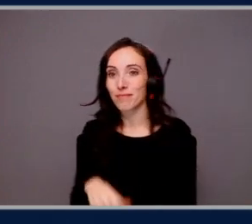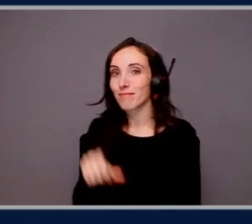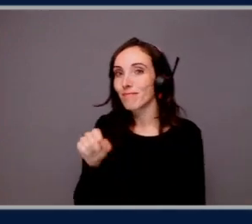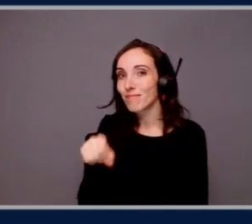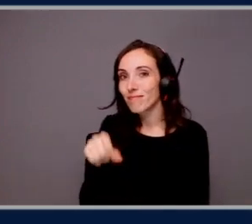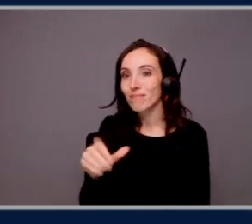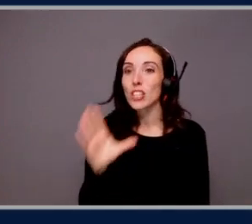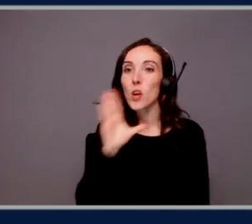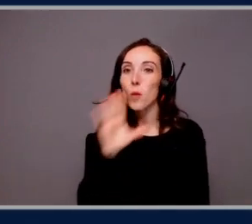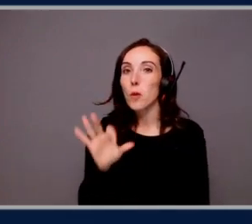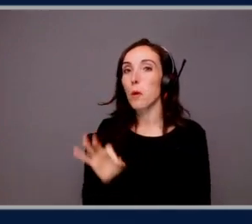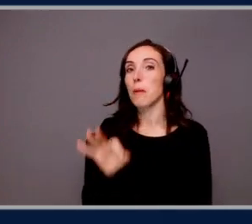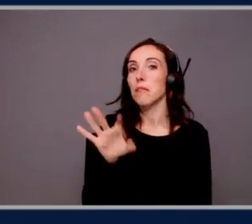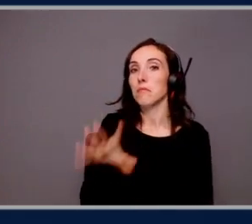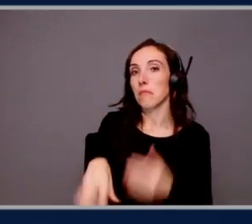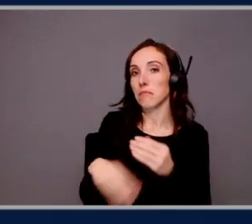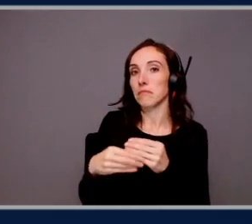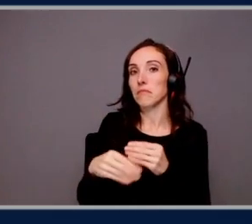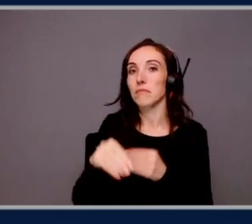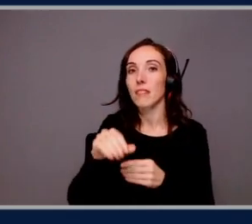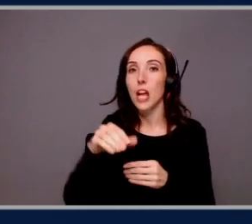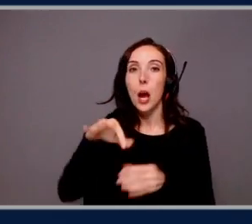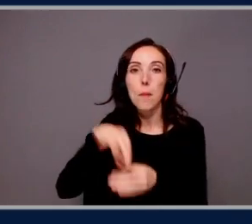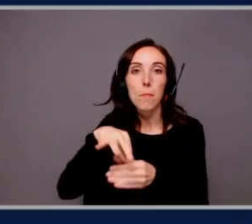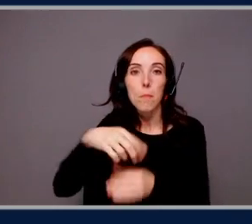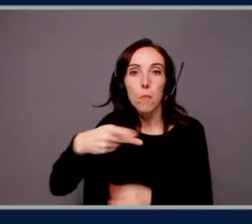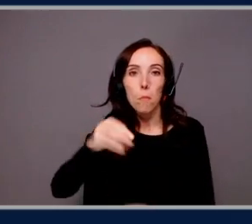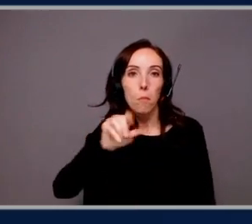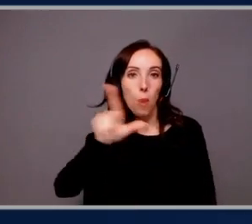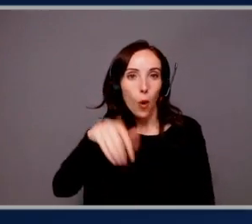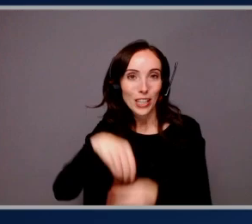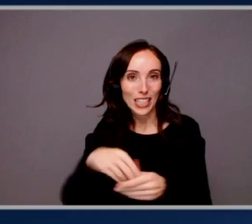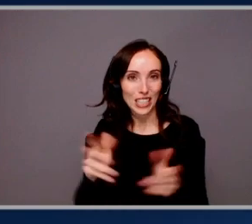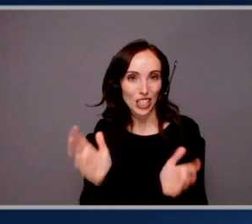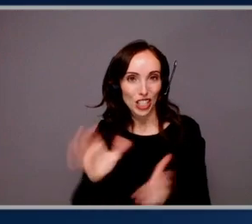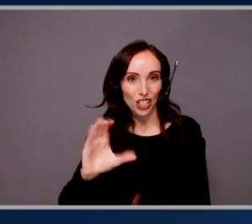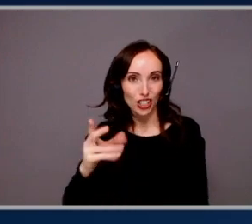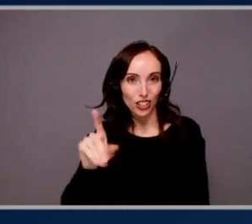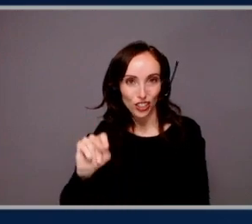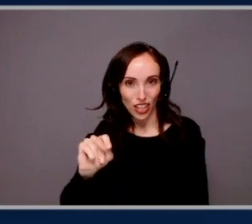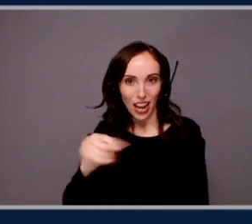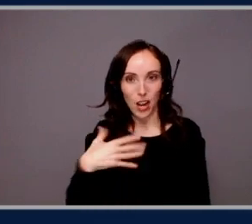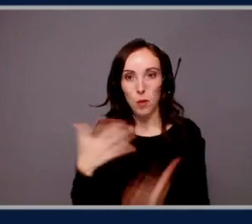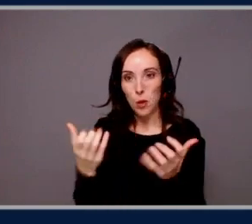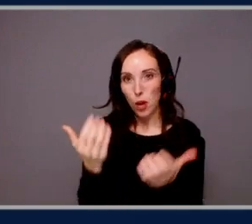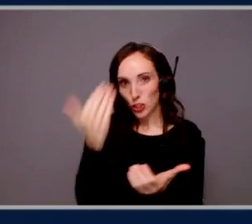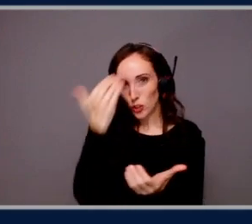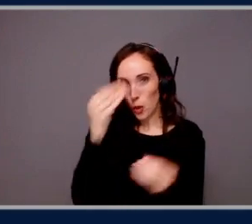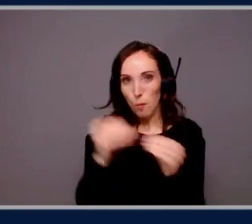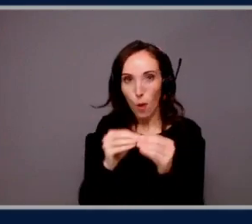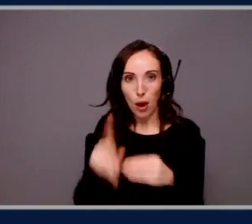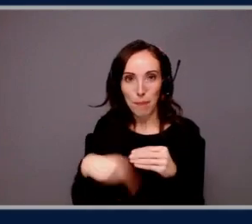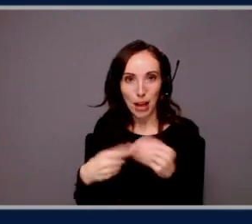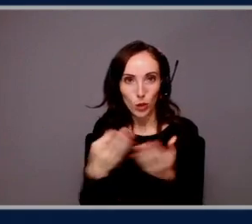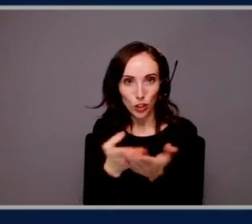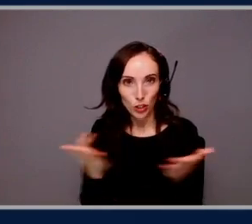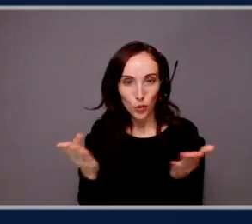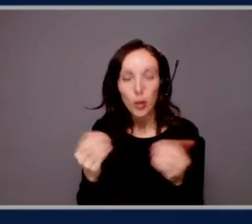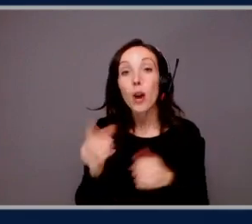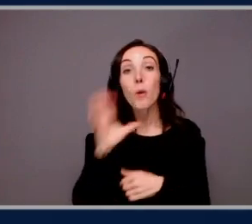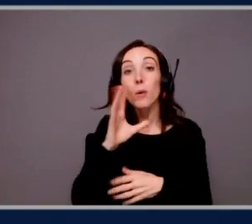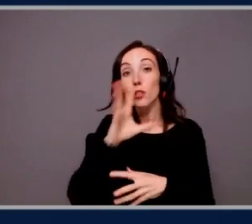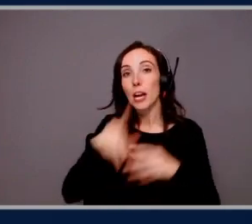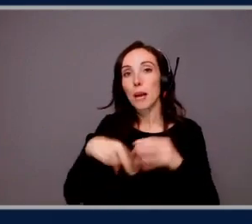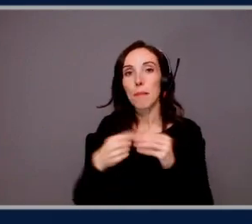little a little poll in the chat. We want to hear a little bit about you, because we're going to be talking about serverless, and we're going to talk about